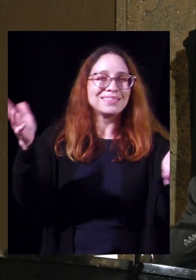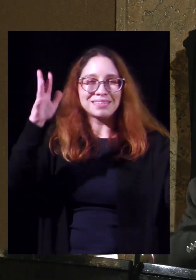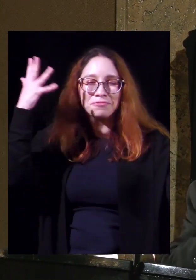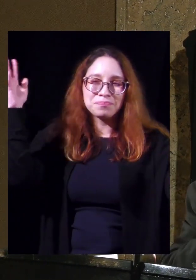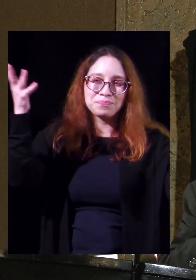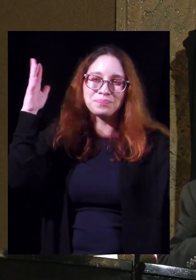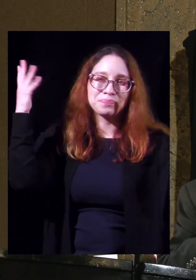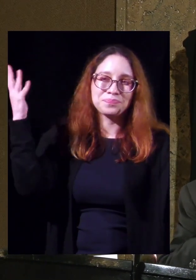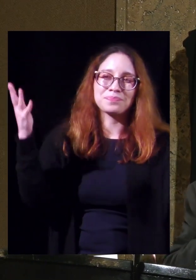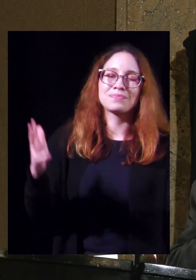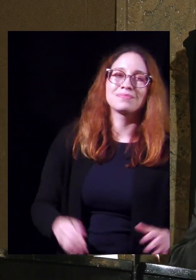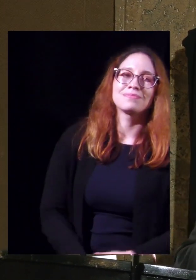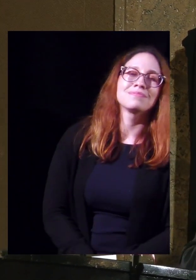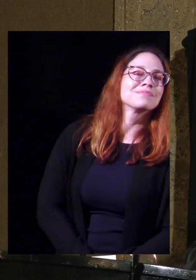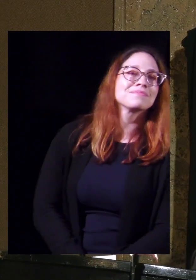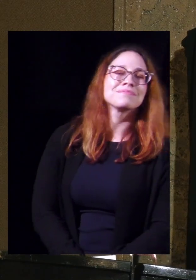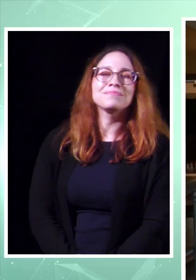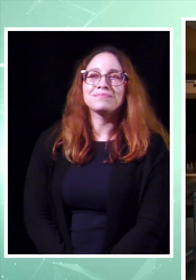applause.